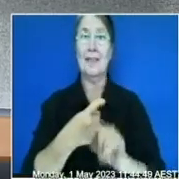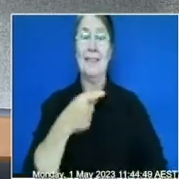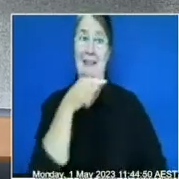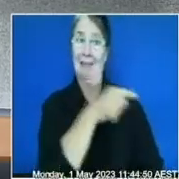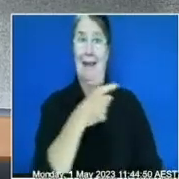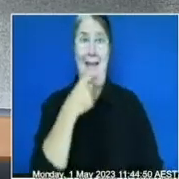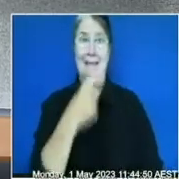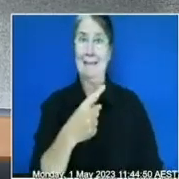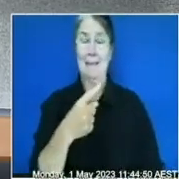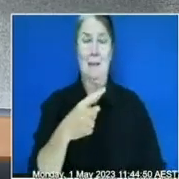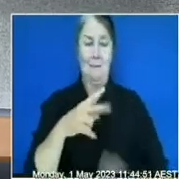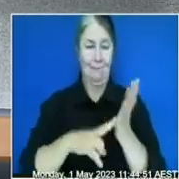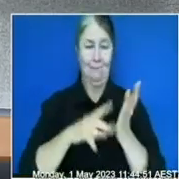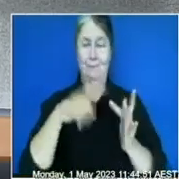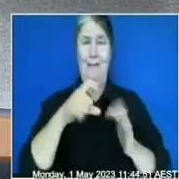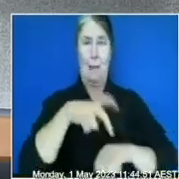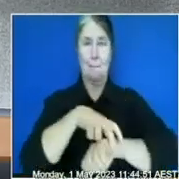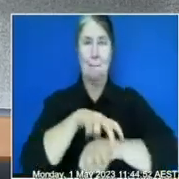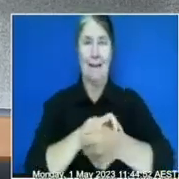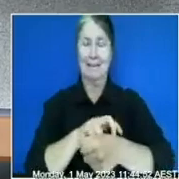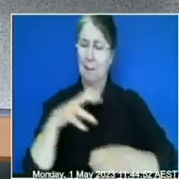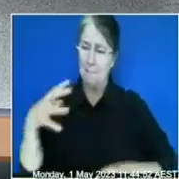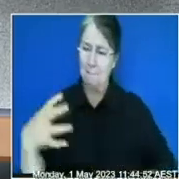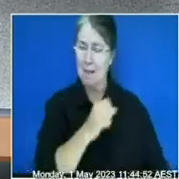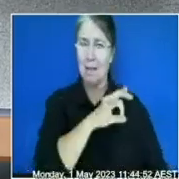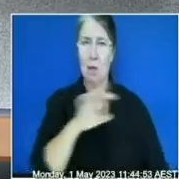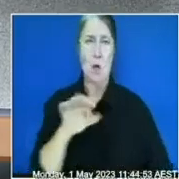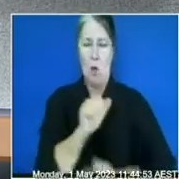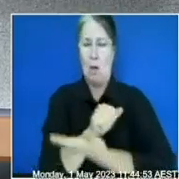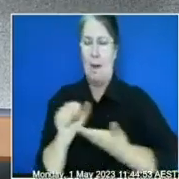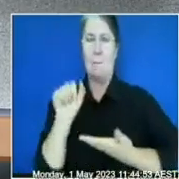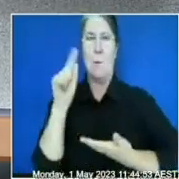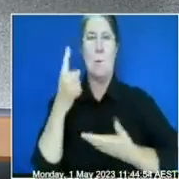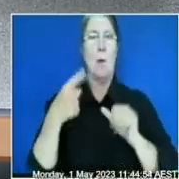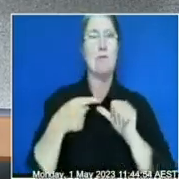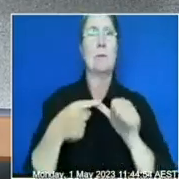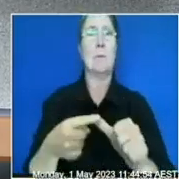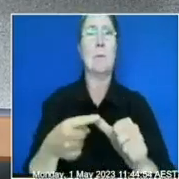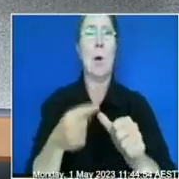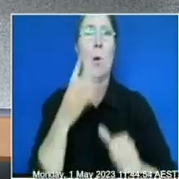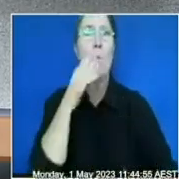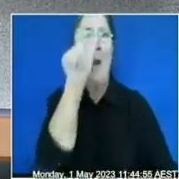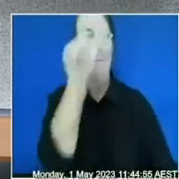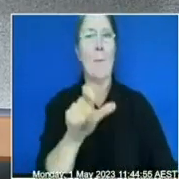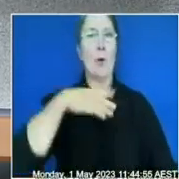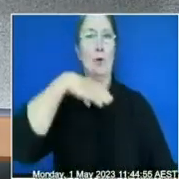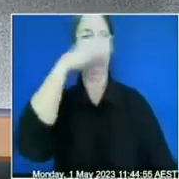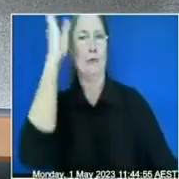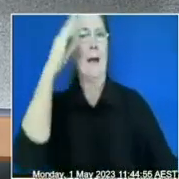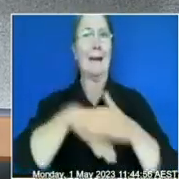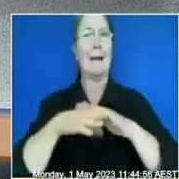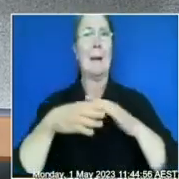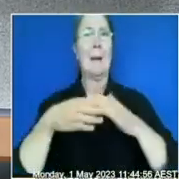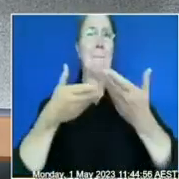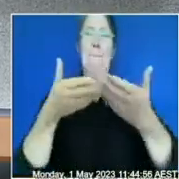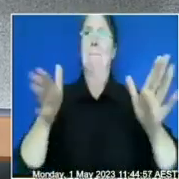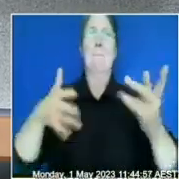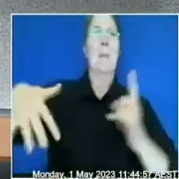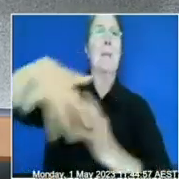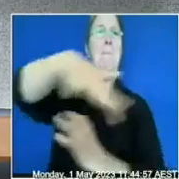And in having Victoria Police be the only response for 18... Sorry, Victoria Police and Ambulance